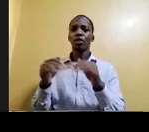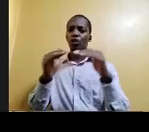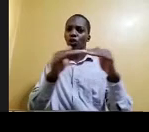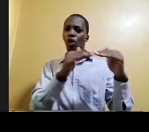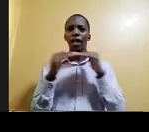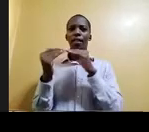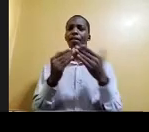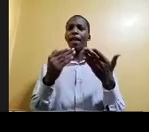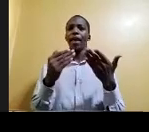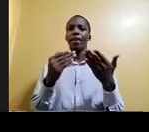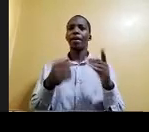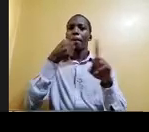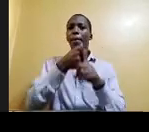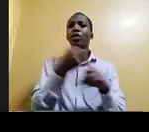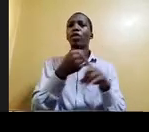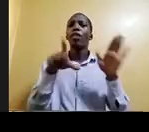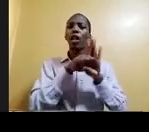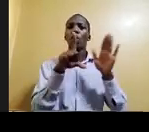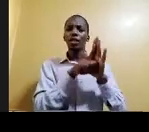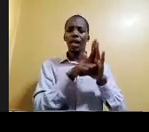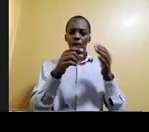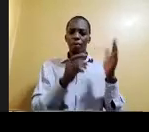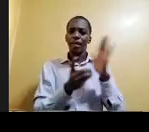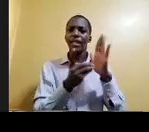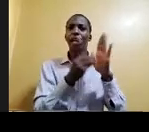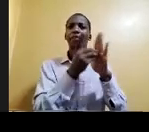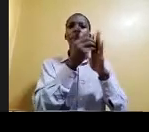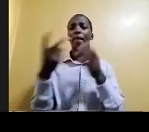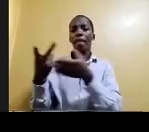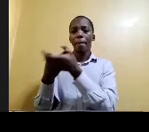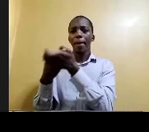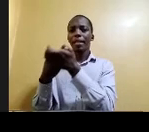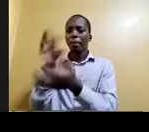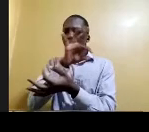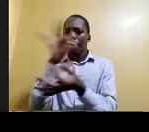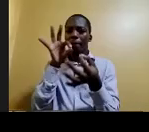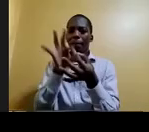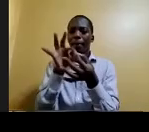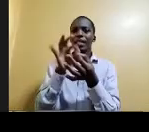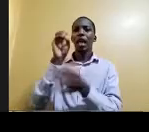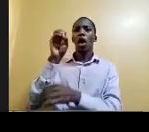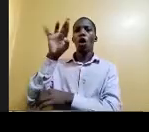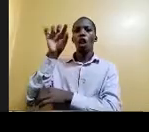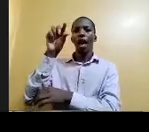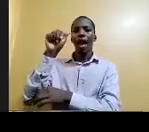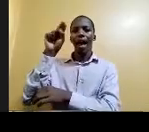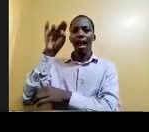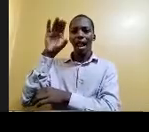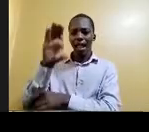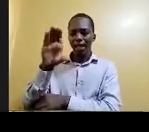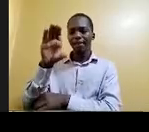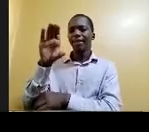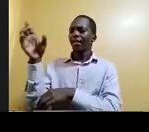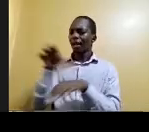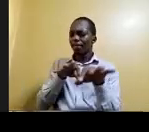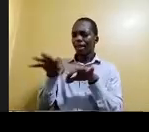regulations and rules that will be developed by our partners, particularly the organic one, which Morag has very well explained,